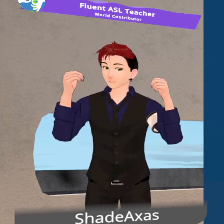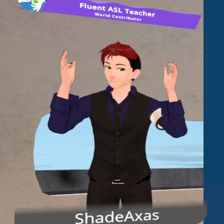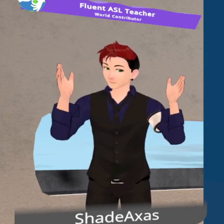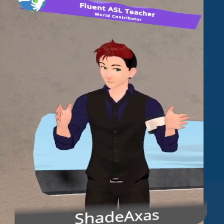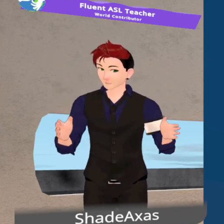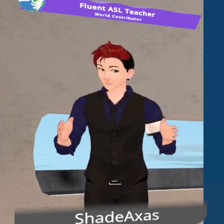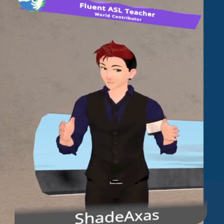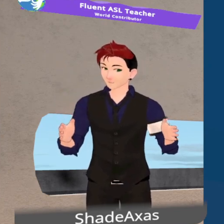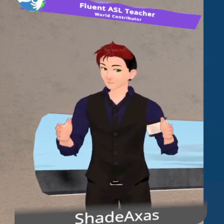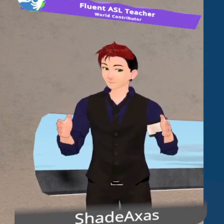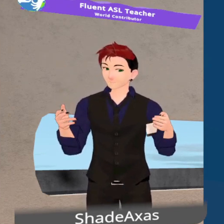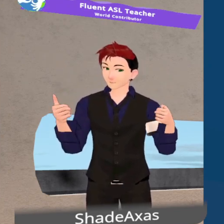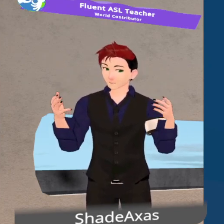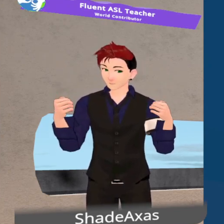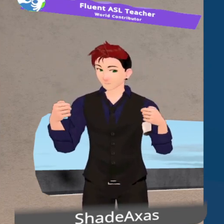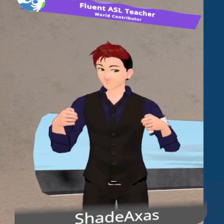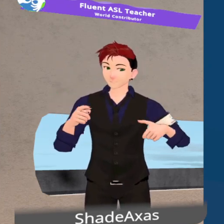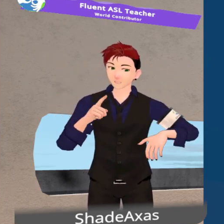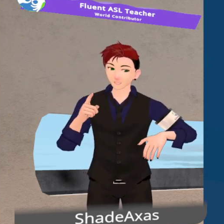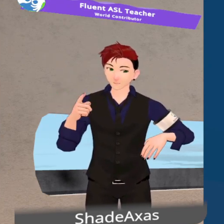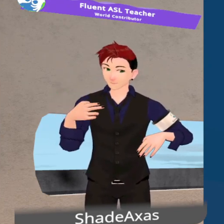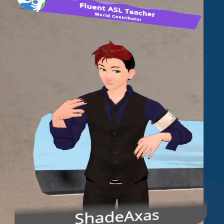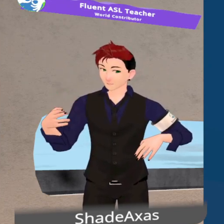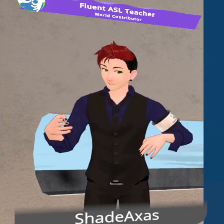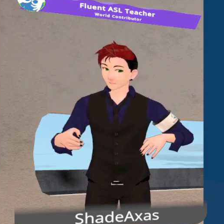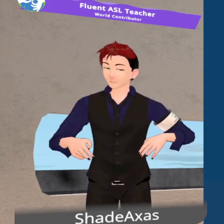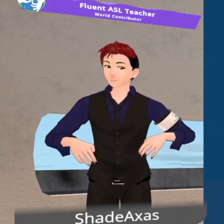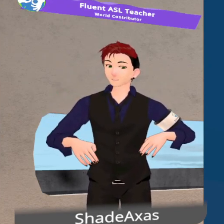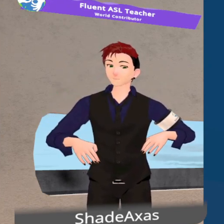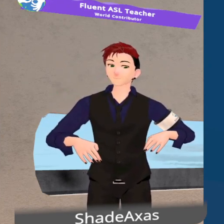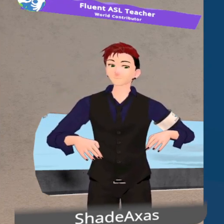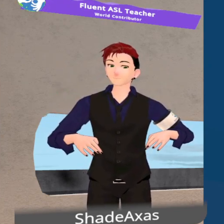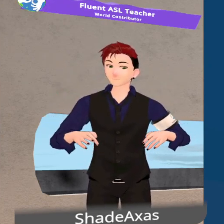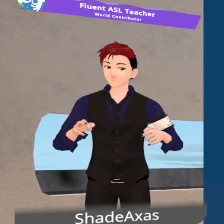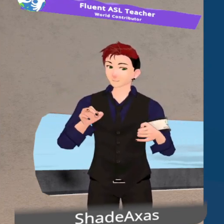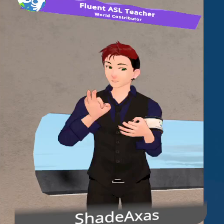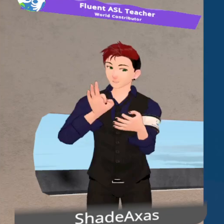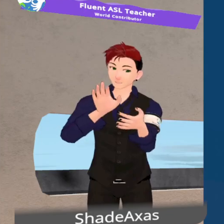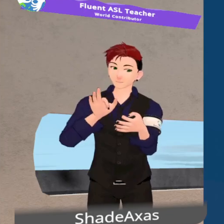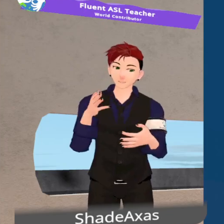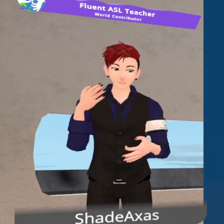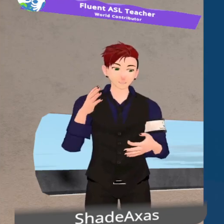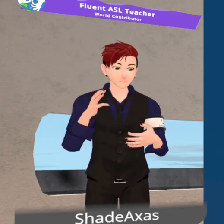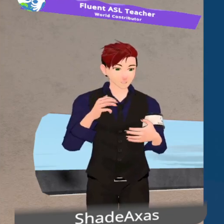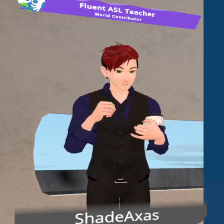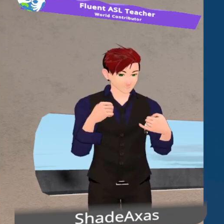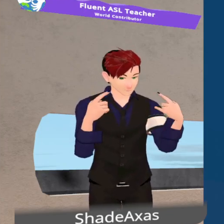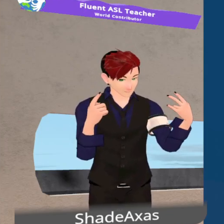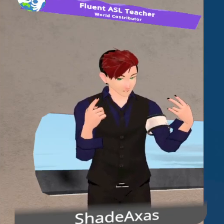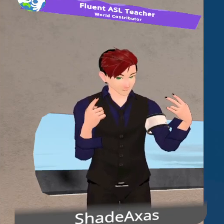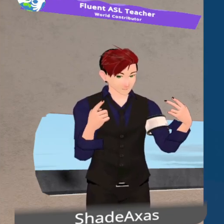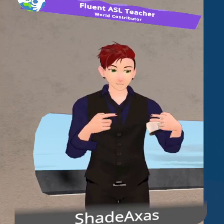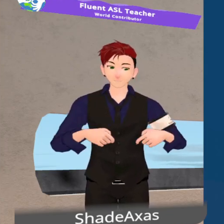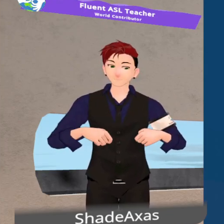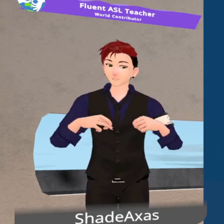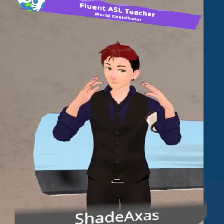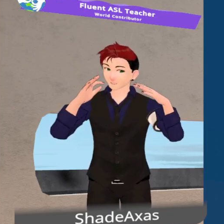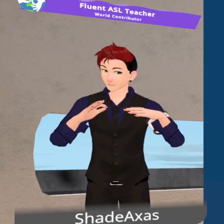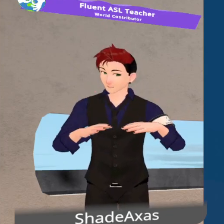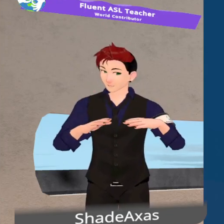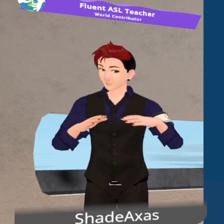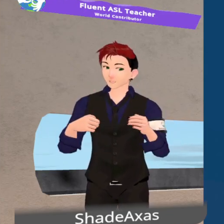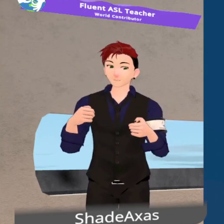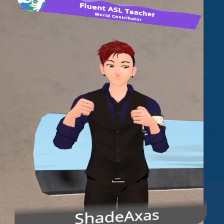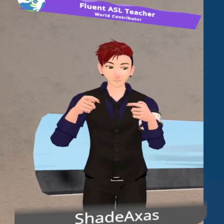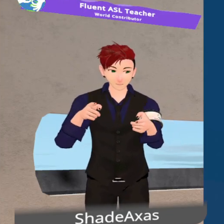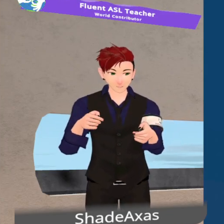we as fluent people who sign, deaf, hard of hearing people, need that feedback to know if you're getting it or if we need to